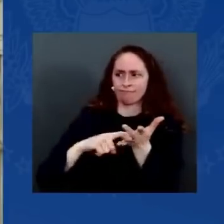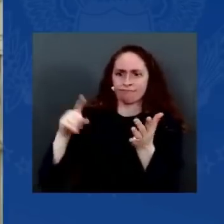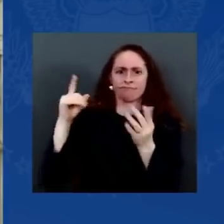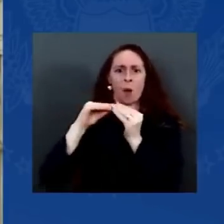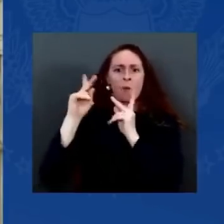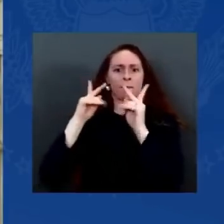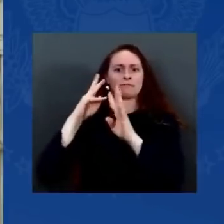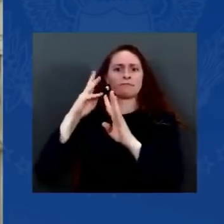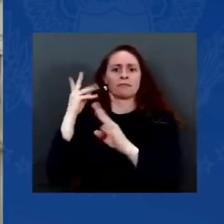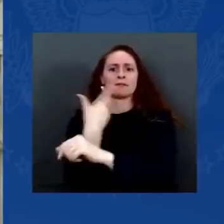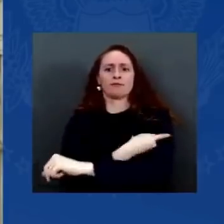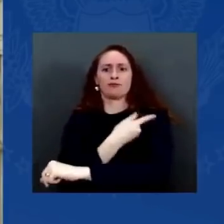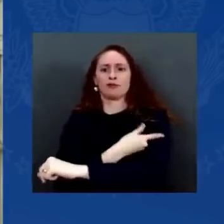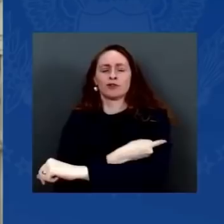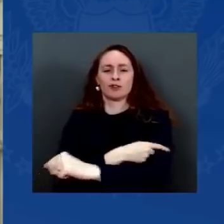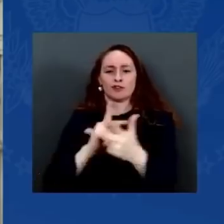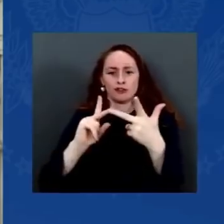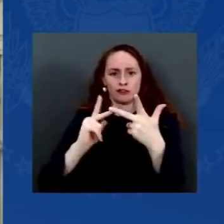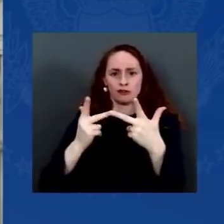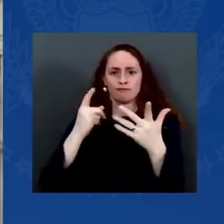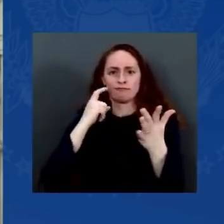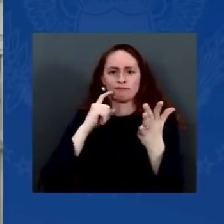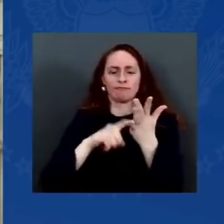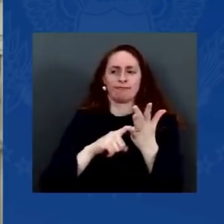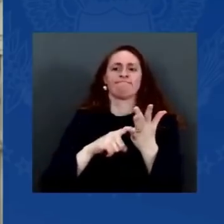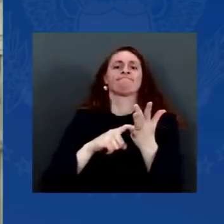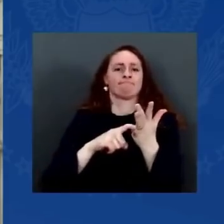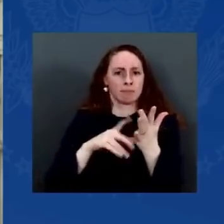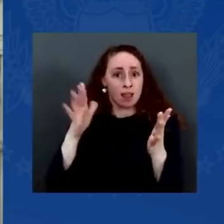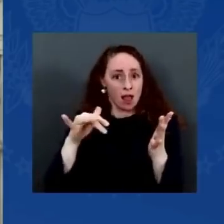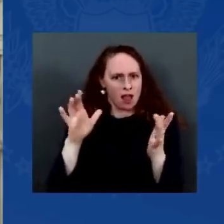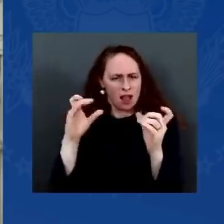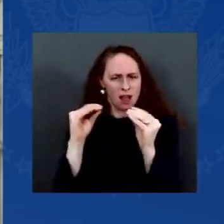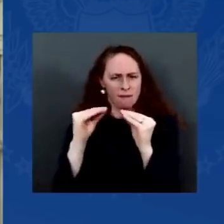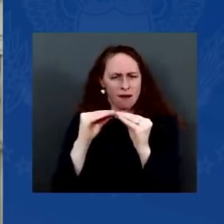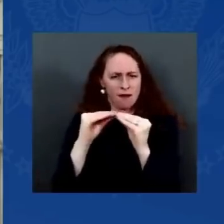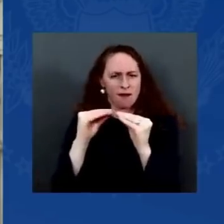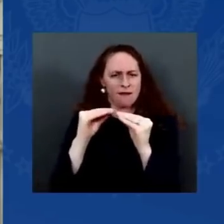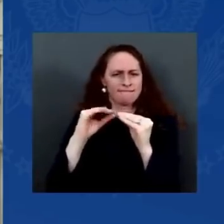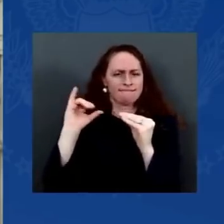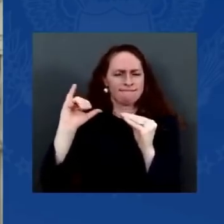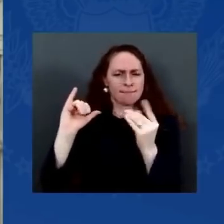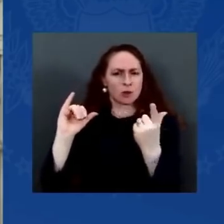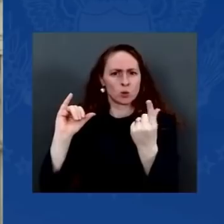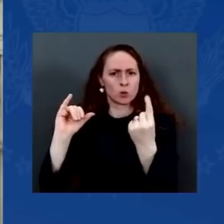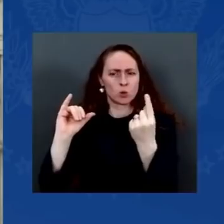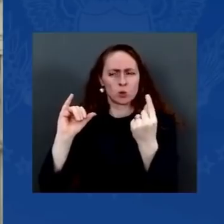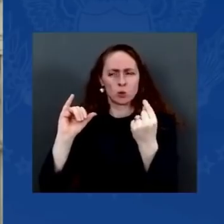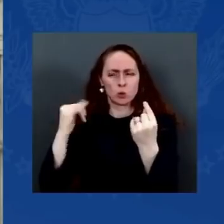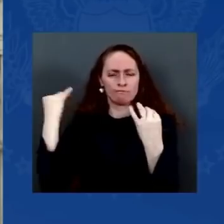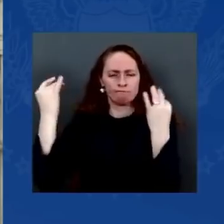be, though. That's why we have added 10,000 new vaccination sites on top of the 80,000 sites